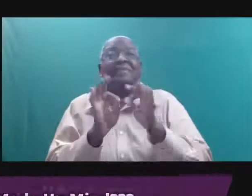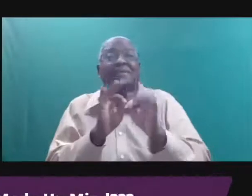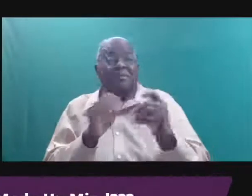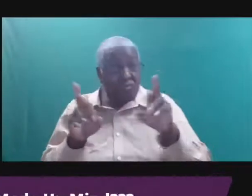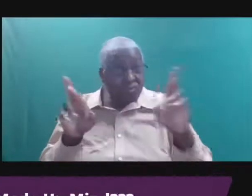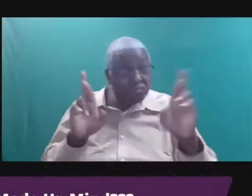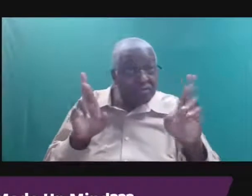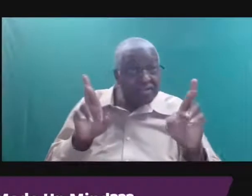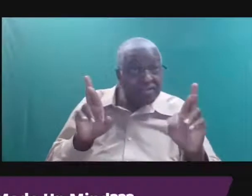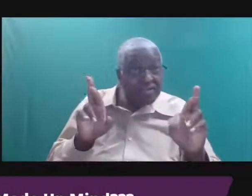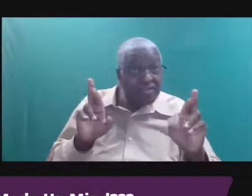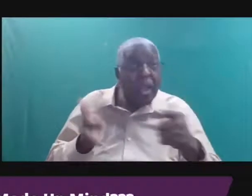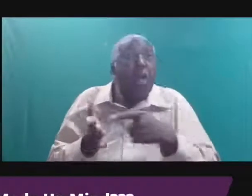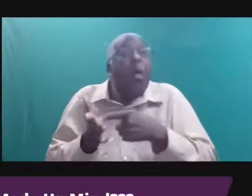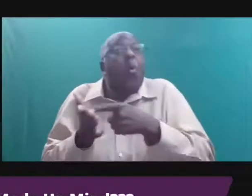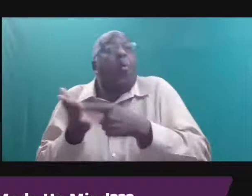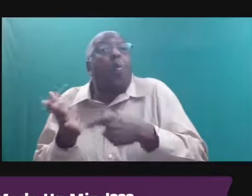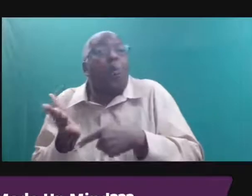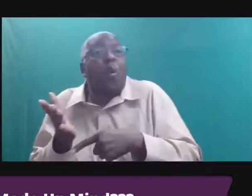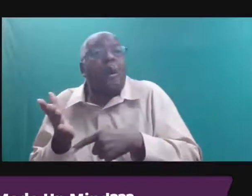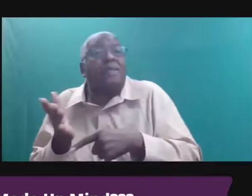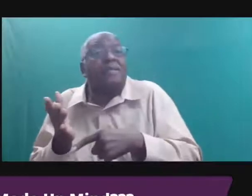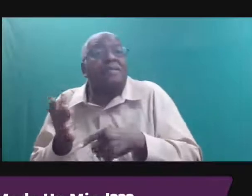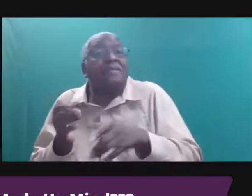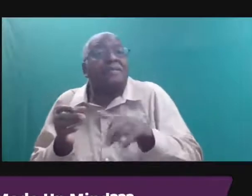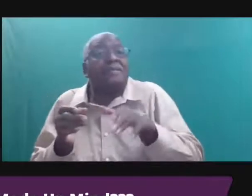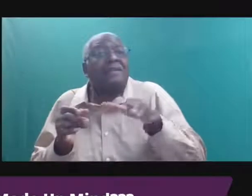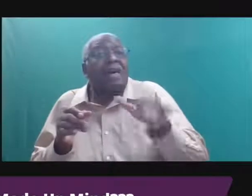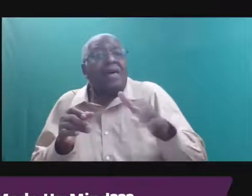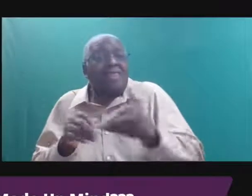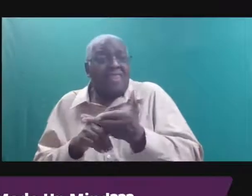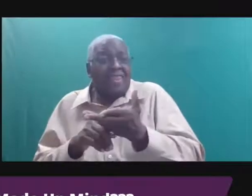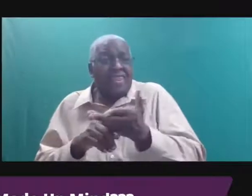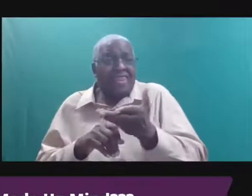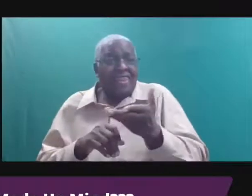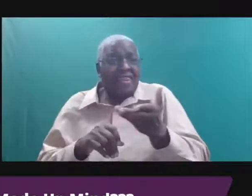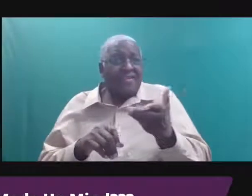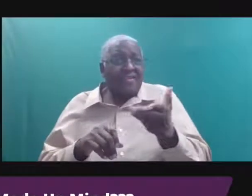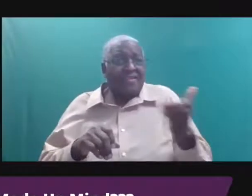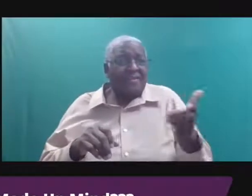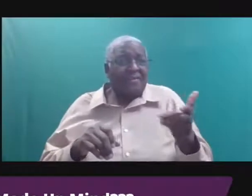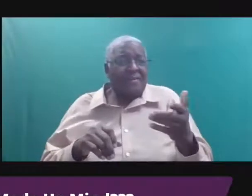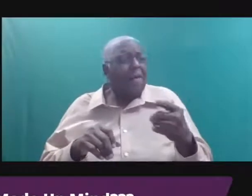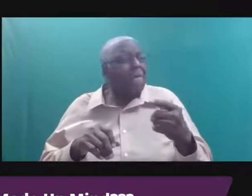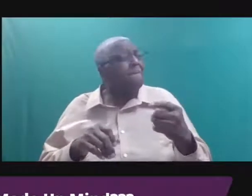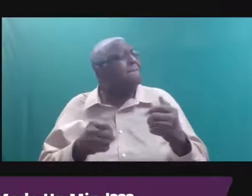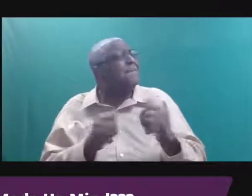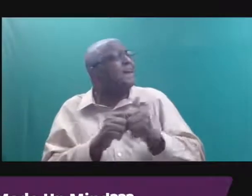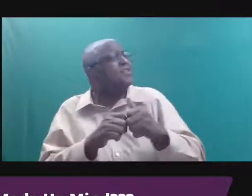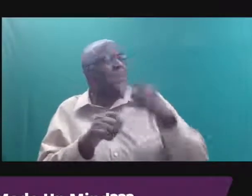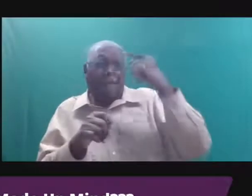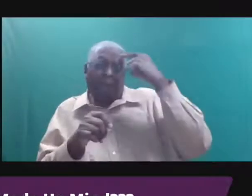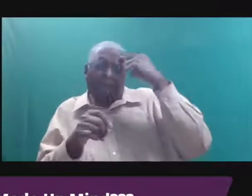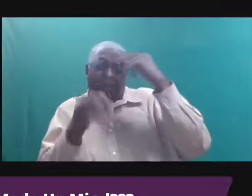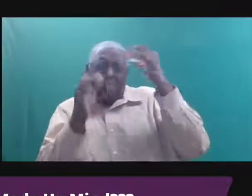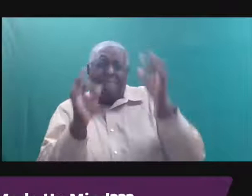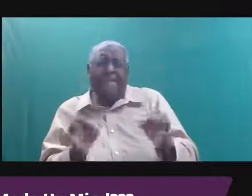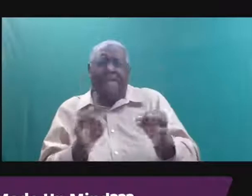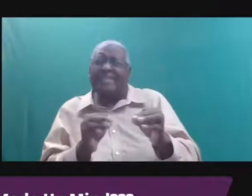ready? What are the manifestations of a made up mind? What are